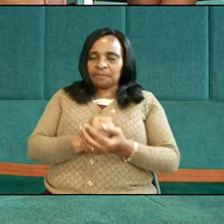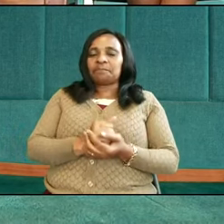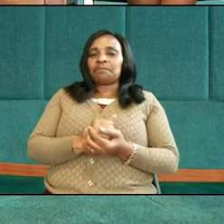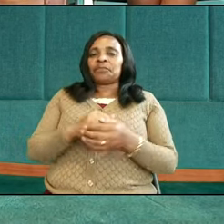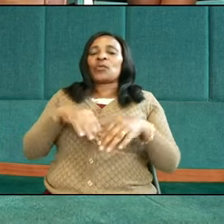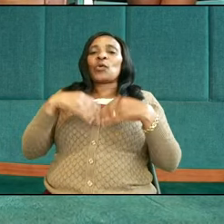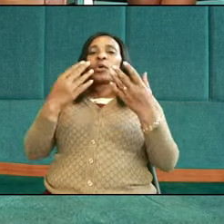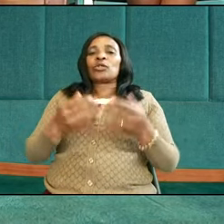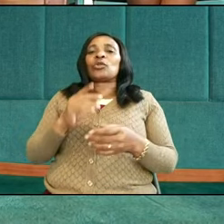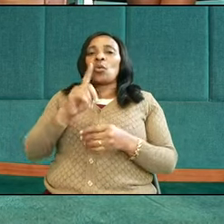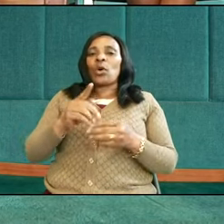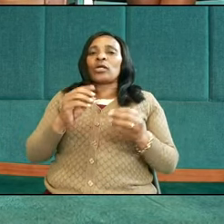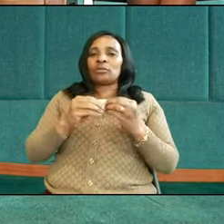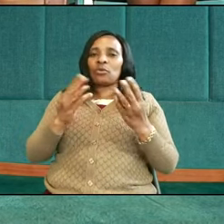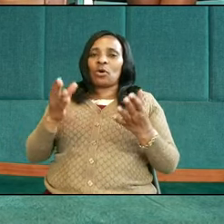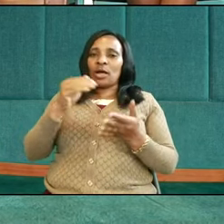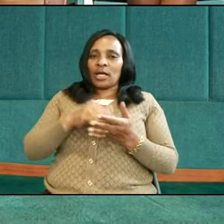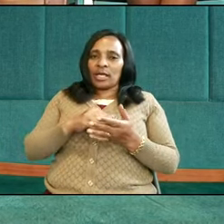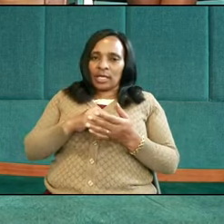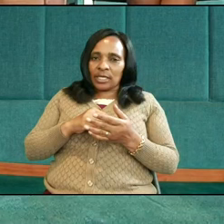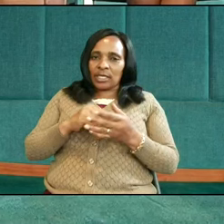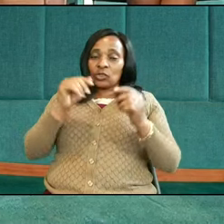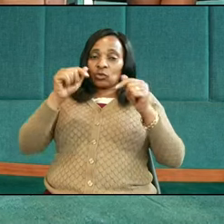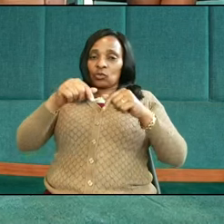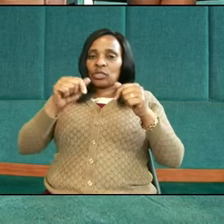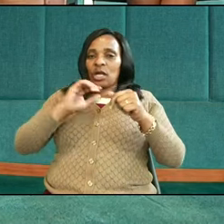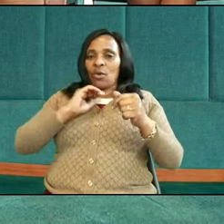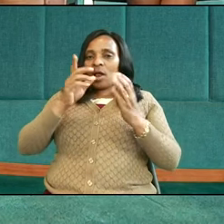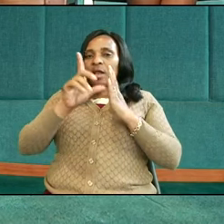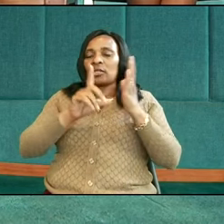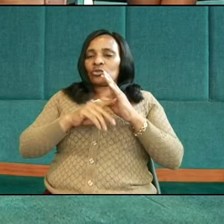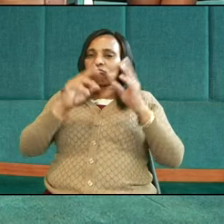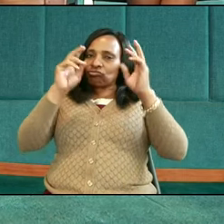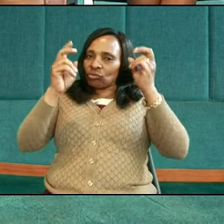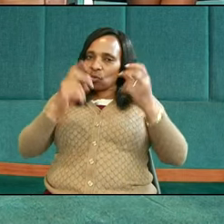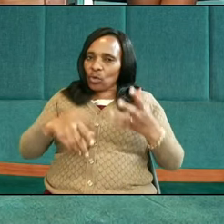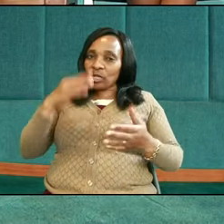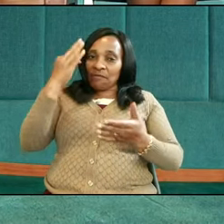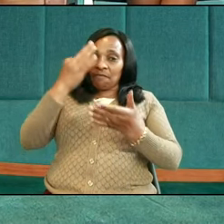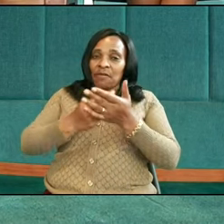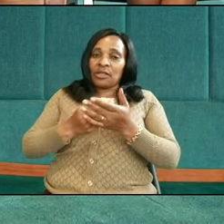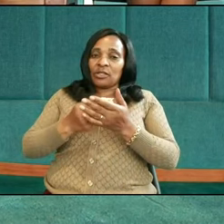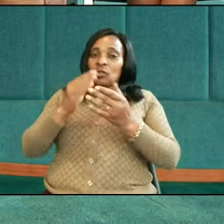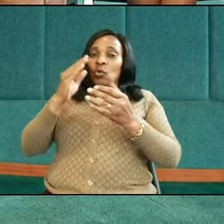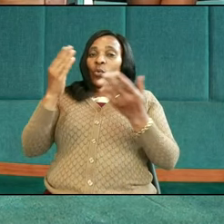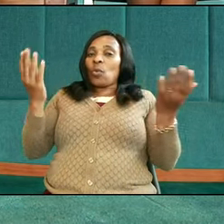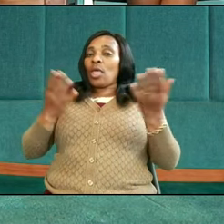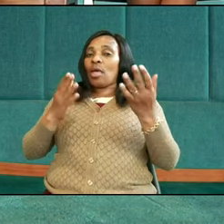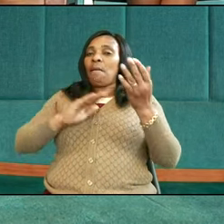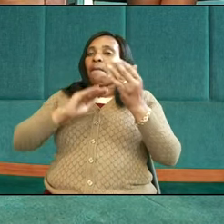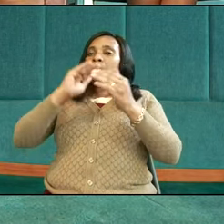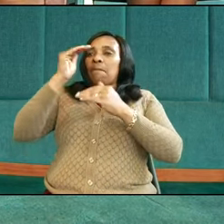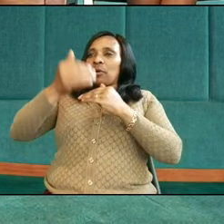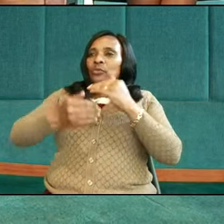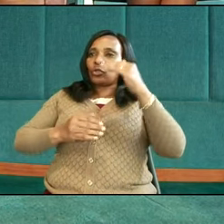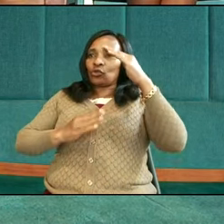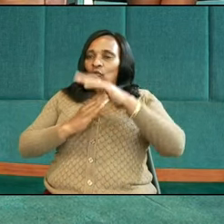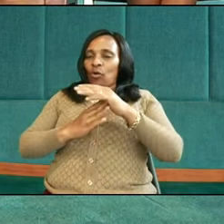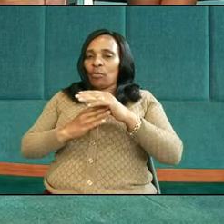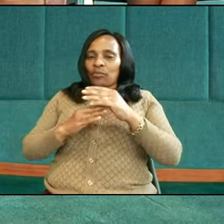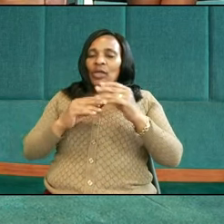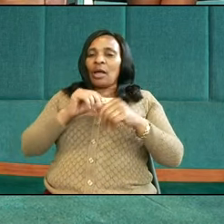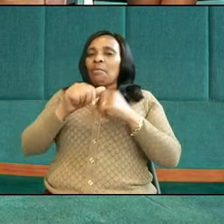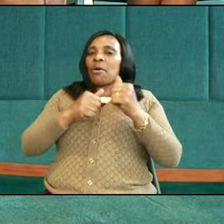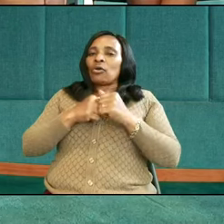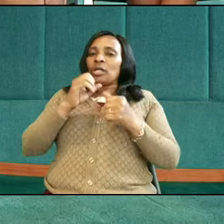Amen. Welcome once again. And so, ladies and gentlemen, today our lesson is entitled Faith on the Mountaintop. And it's all about